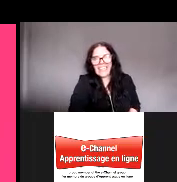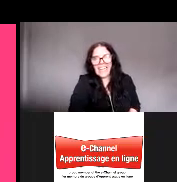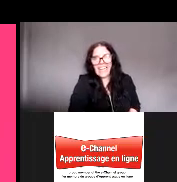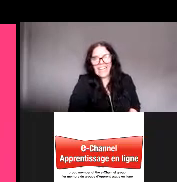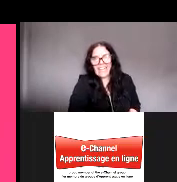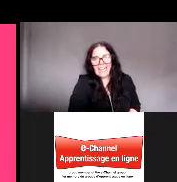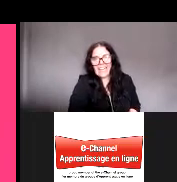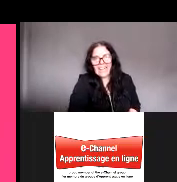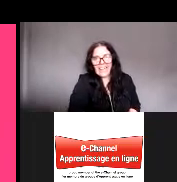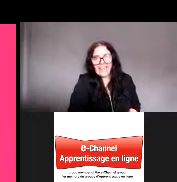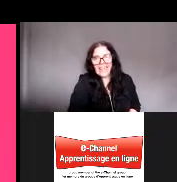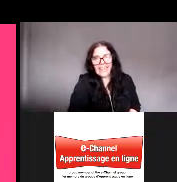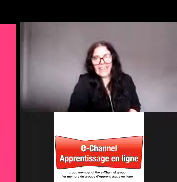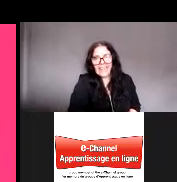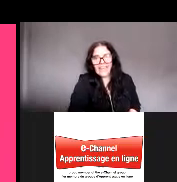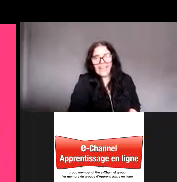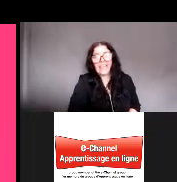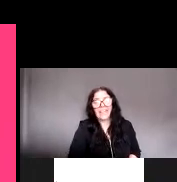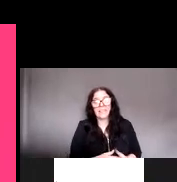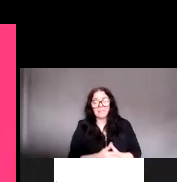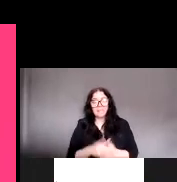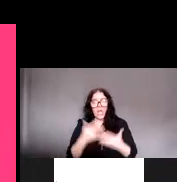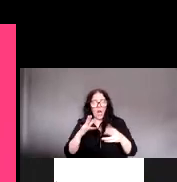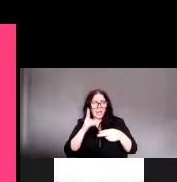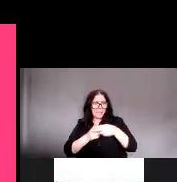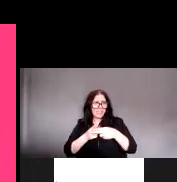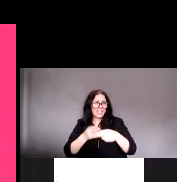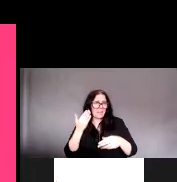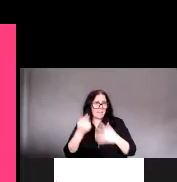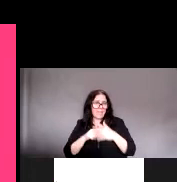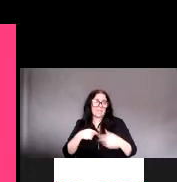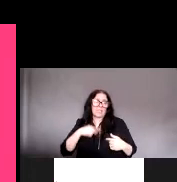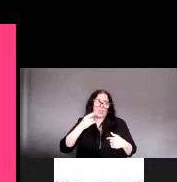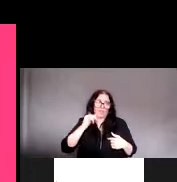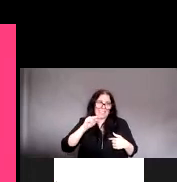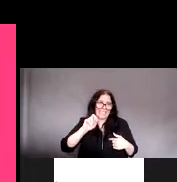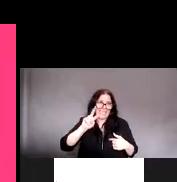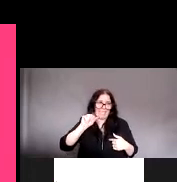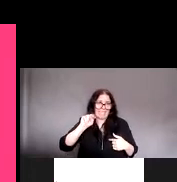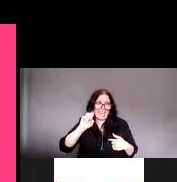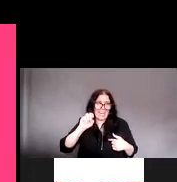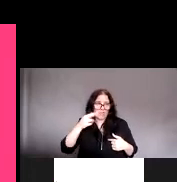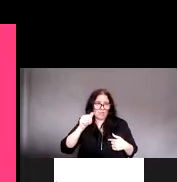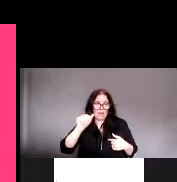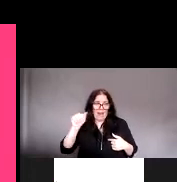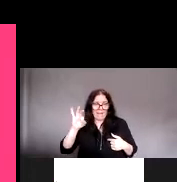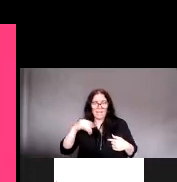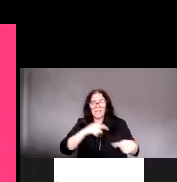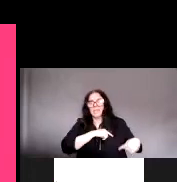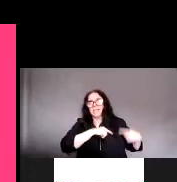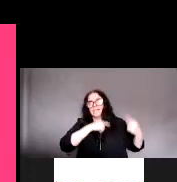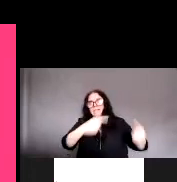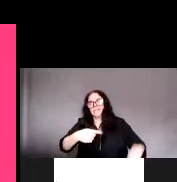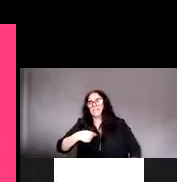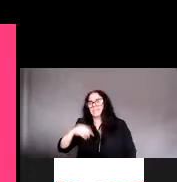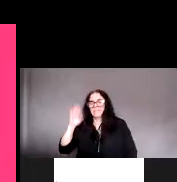So as mentioned in the beginning, Christine Vandegraff, I've been always for more than